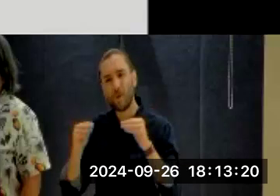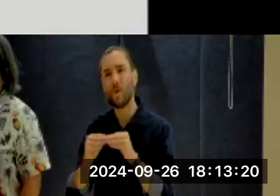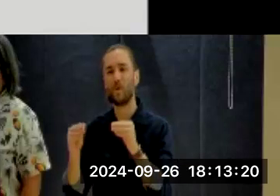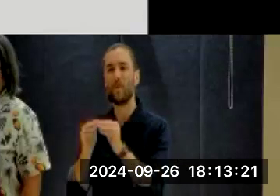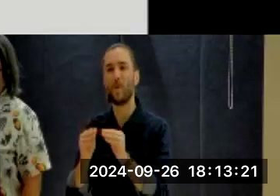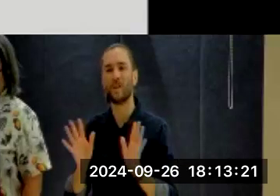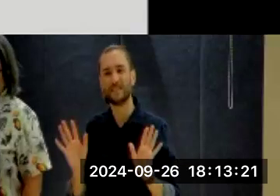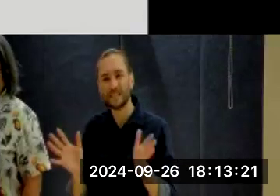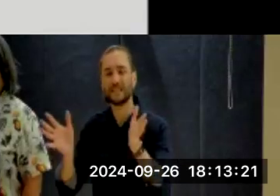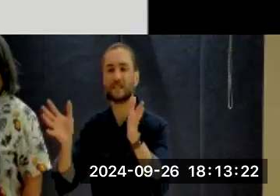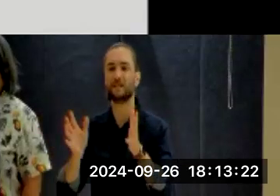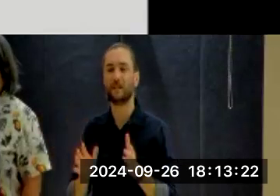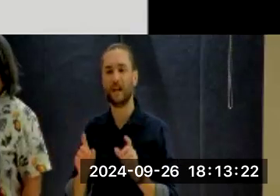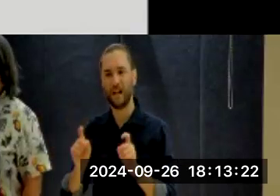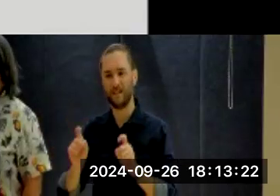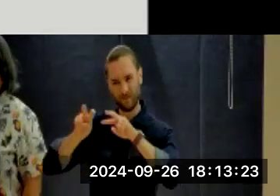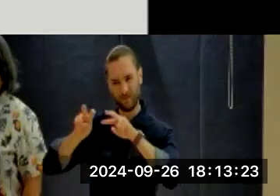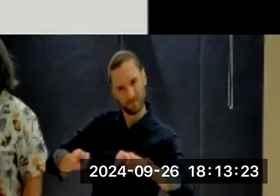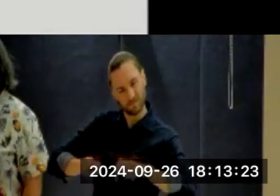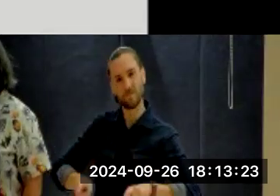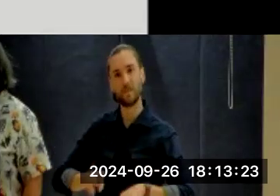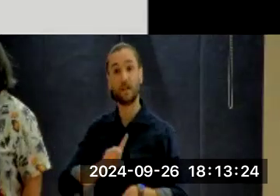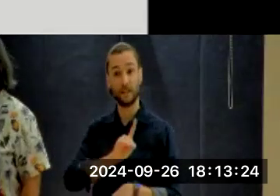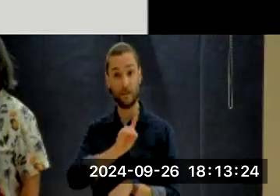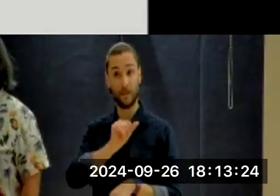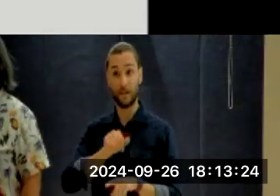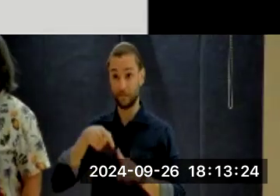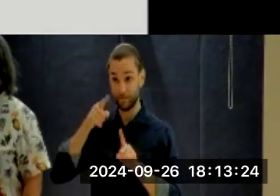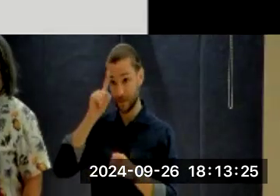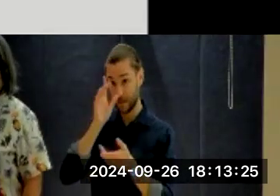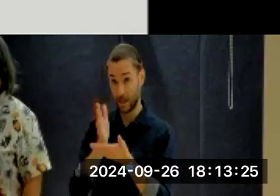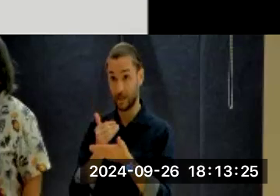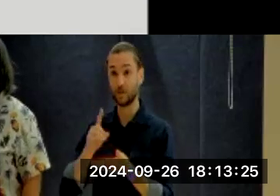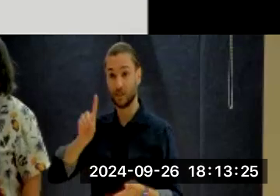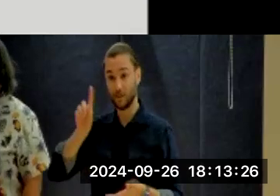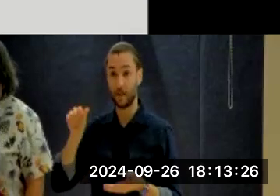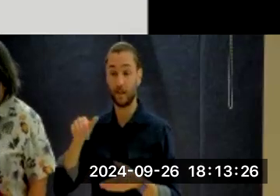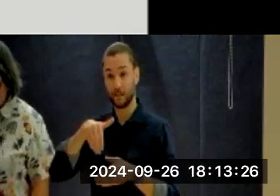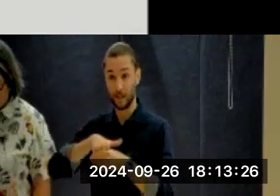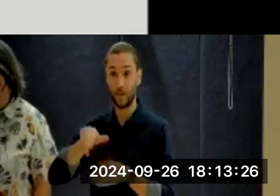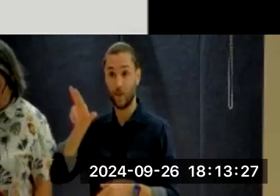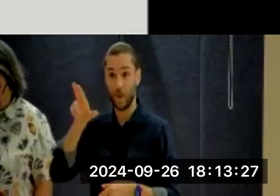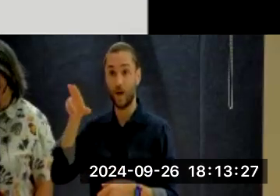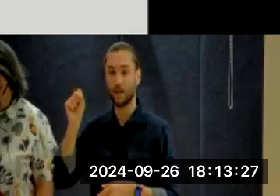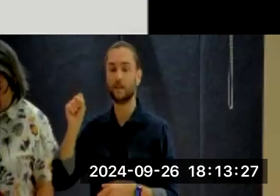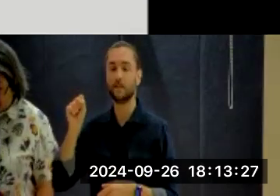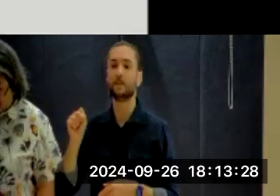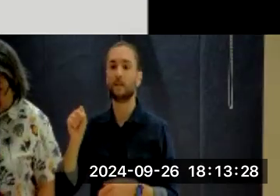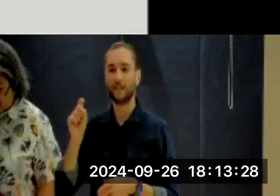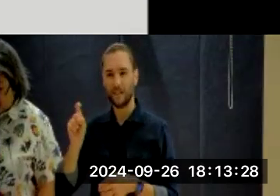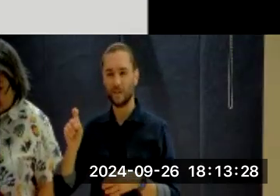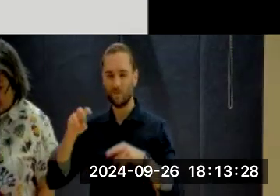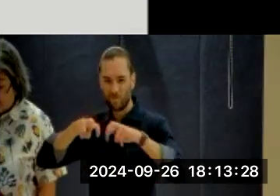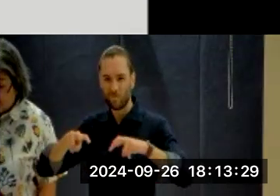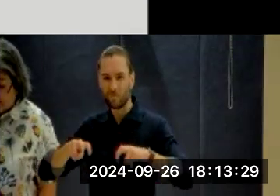it means to be living with disabilities, and especially psychiatric disabilities in the US across various racial